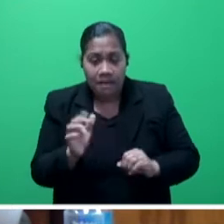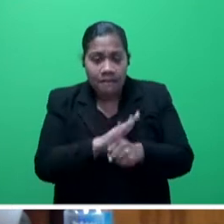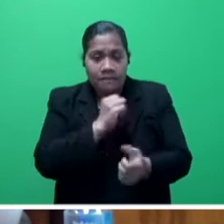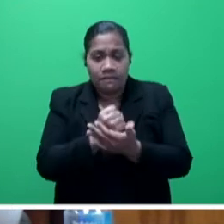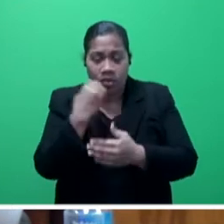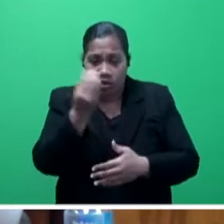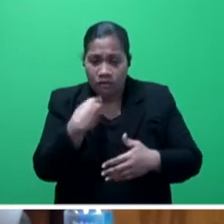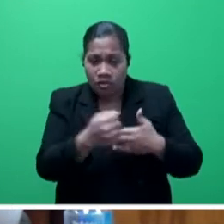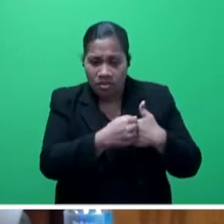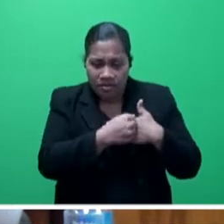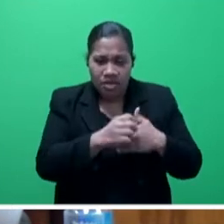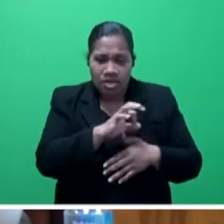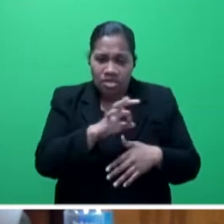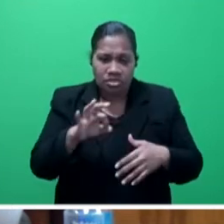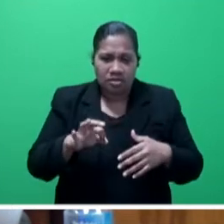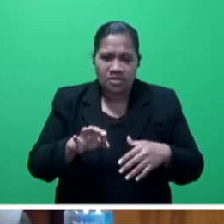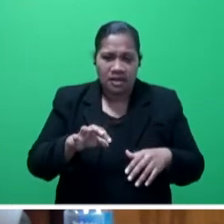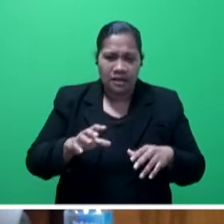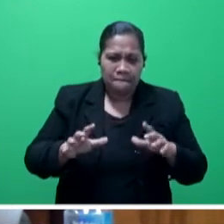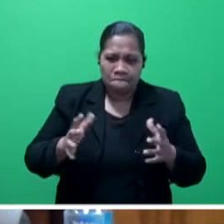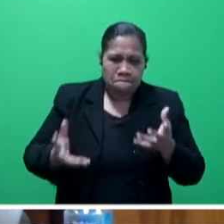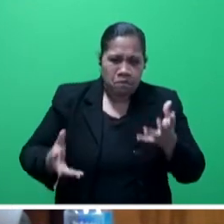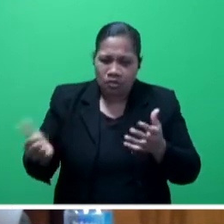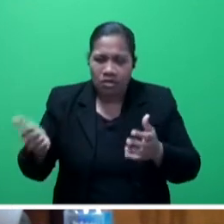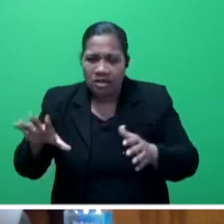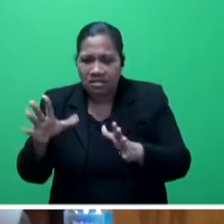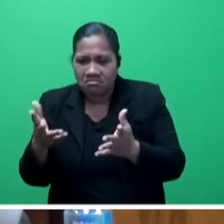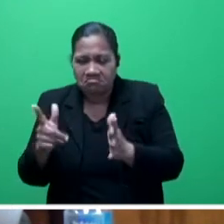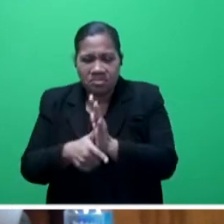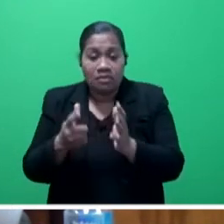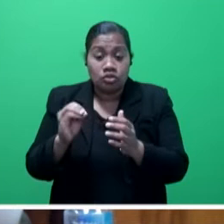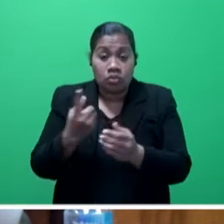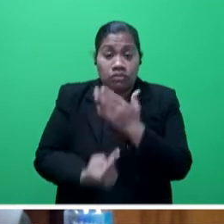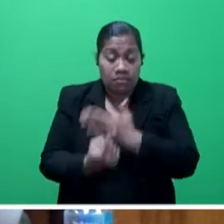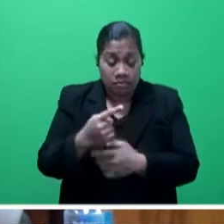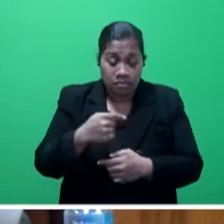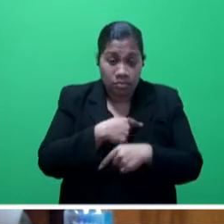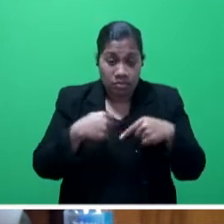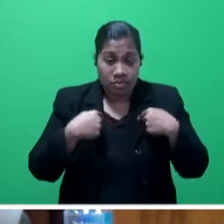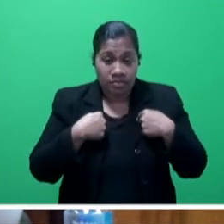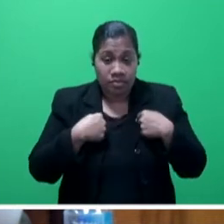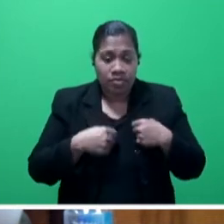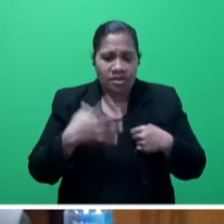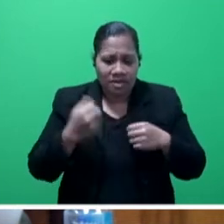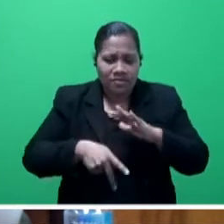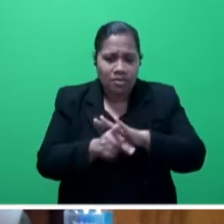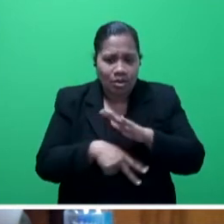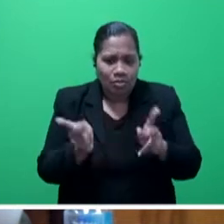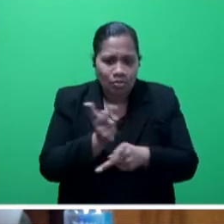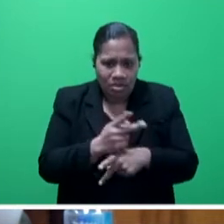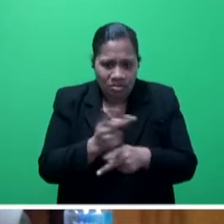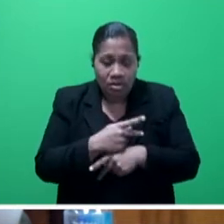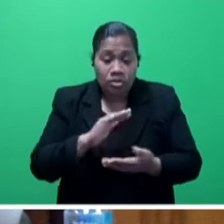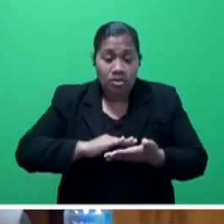compromised at any cost. At the same time, we need to grab this opportunity to expand primary production, reduce our imports and increase exports